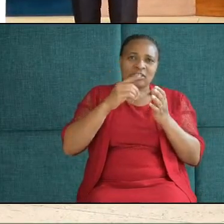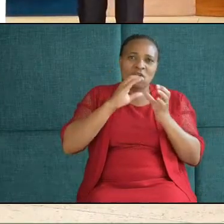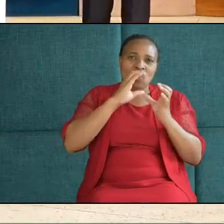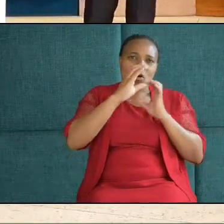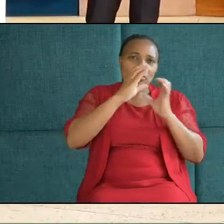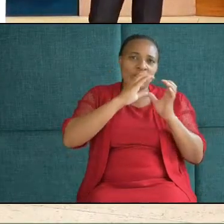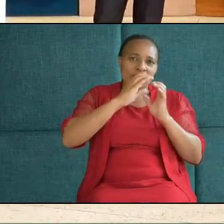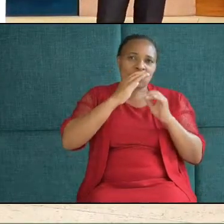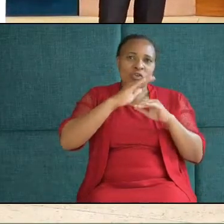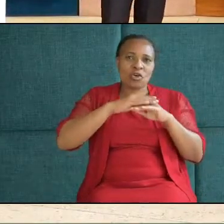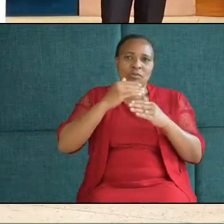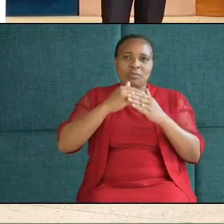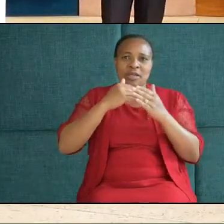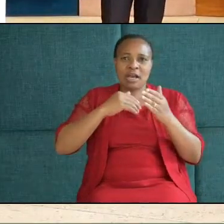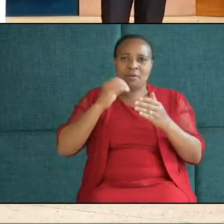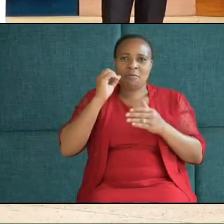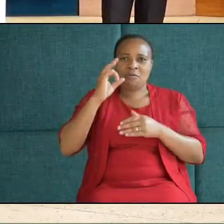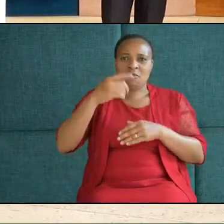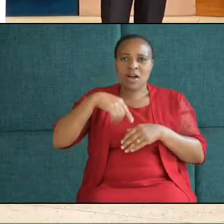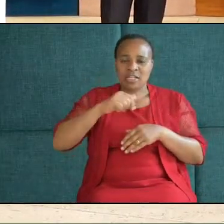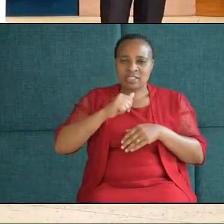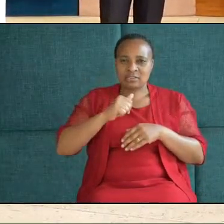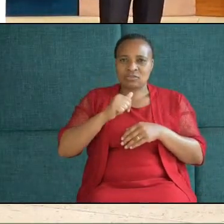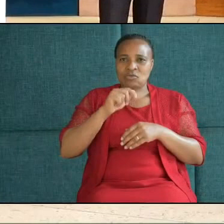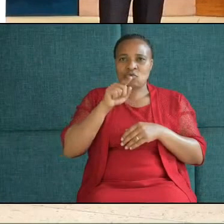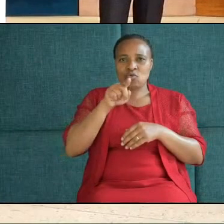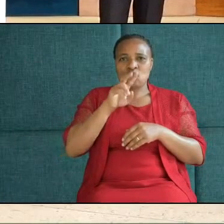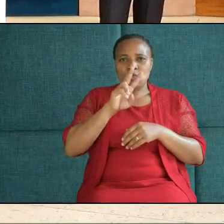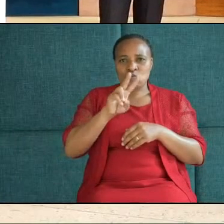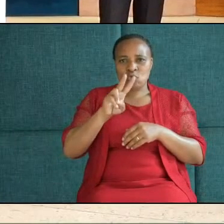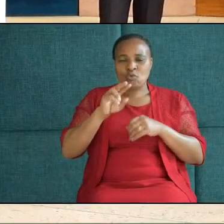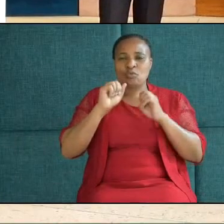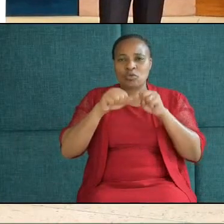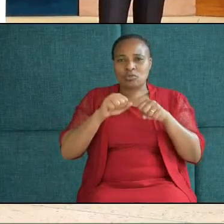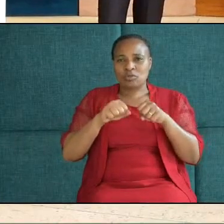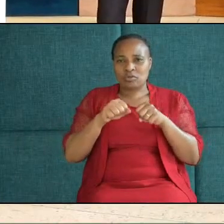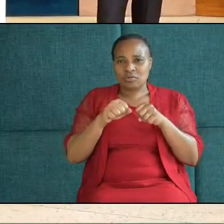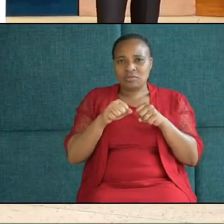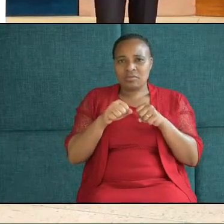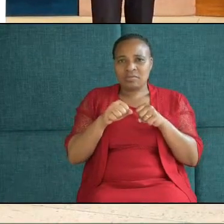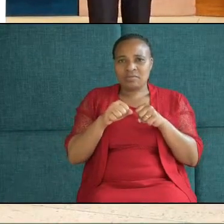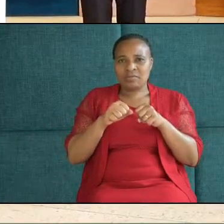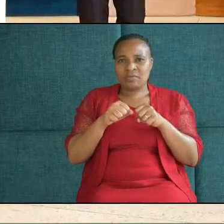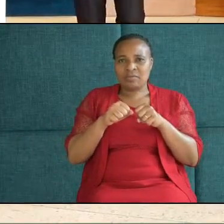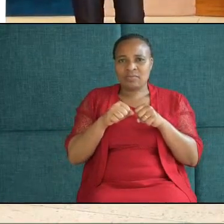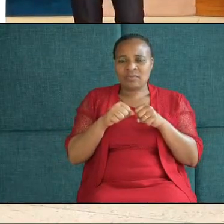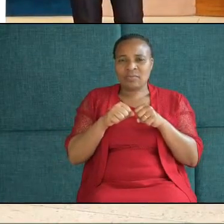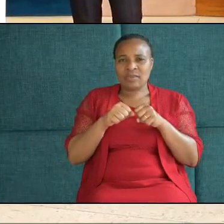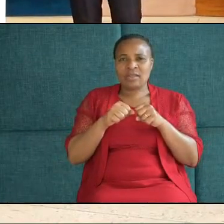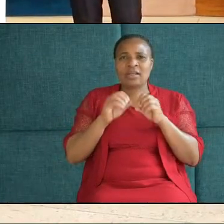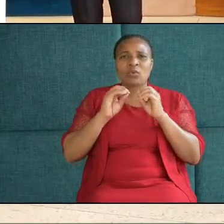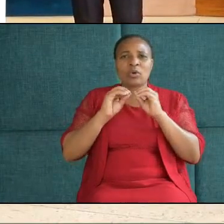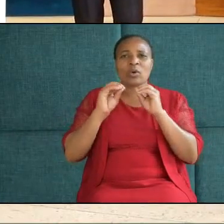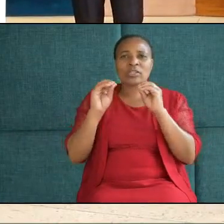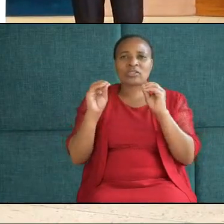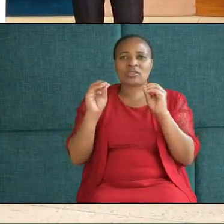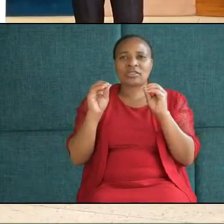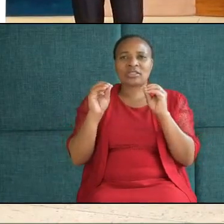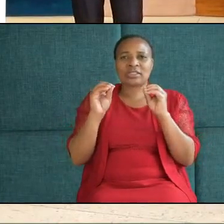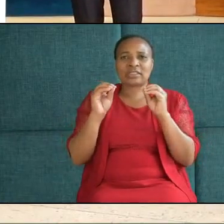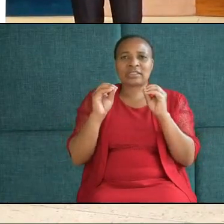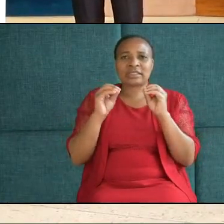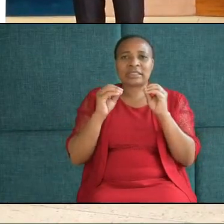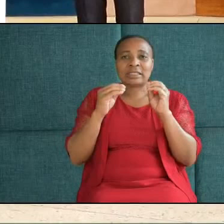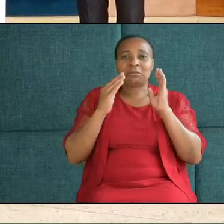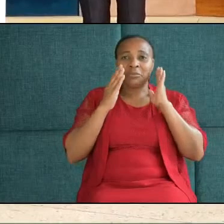I get it. You too can get it. I remember we were taught that the